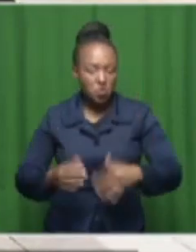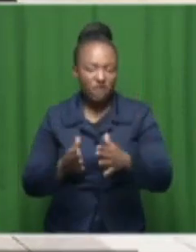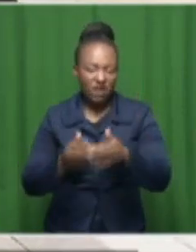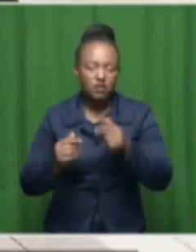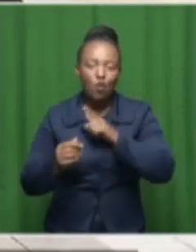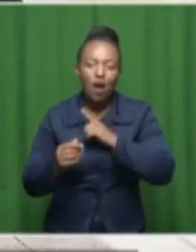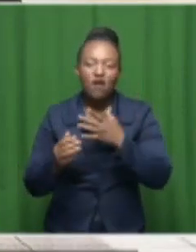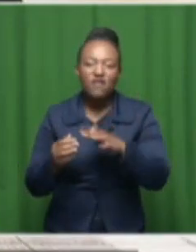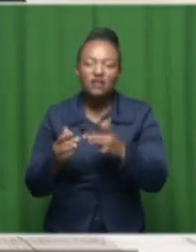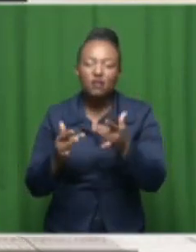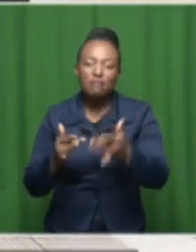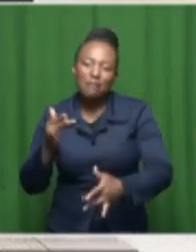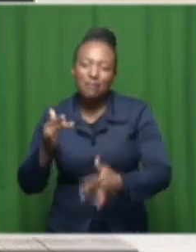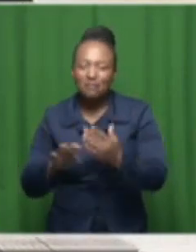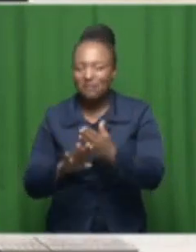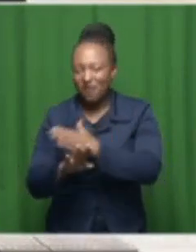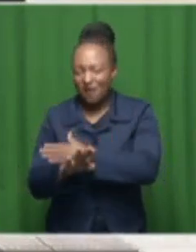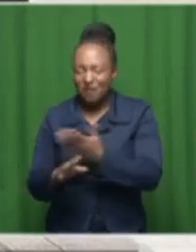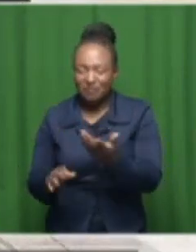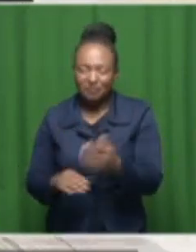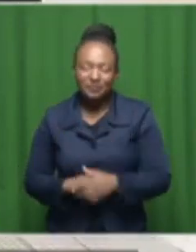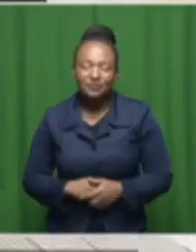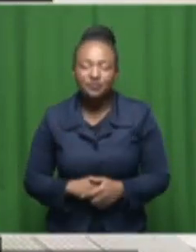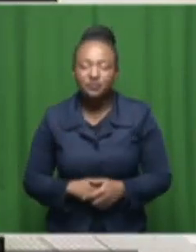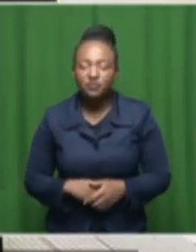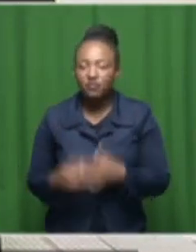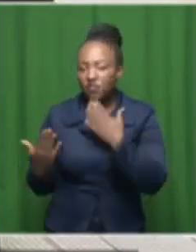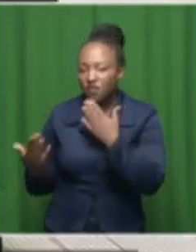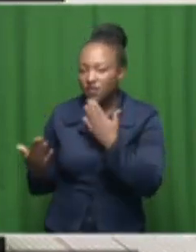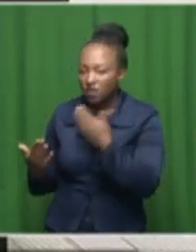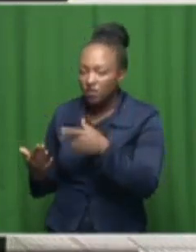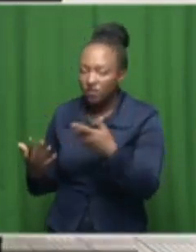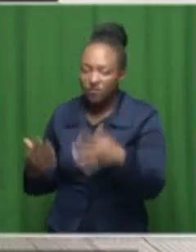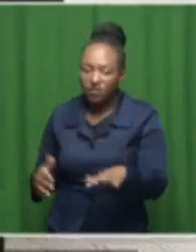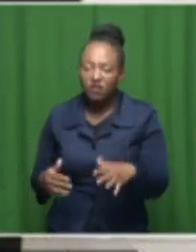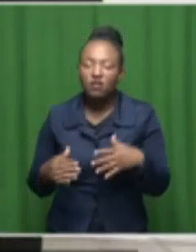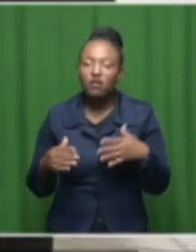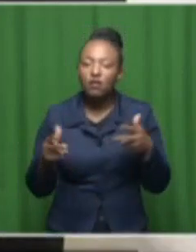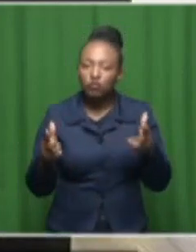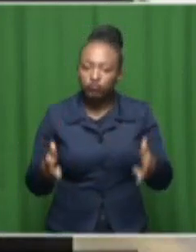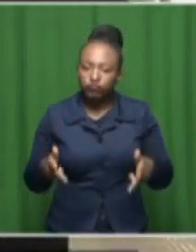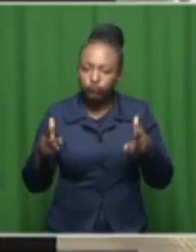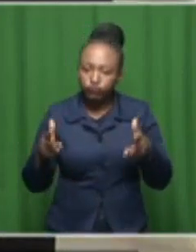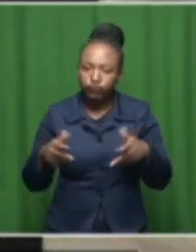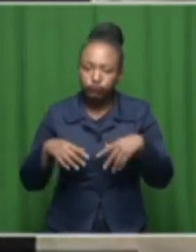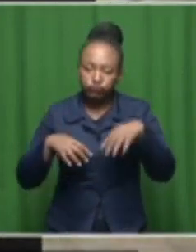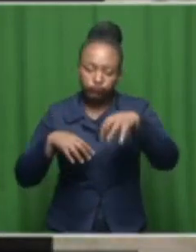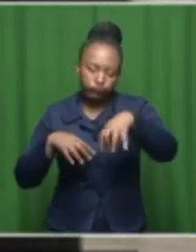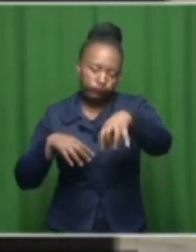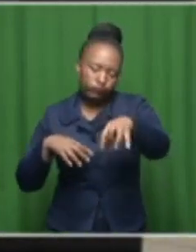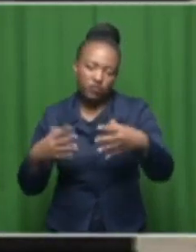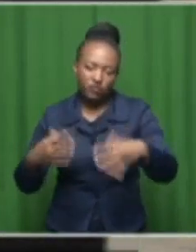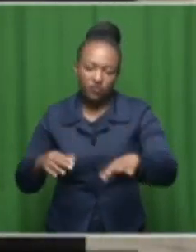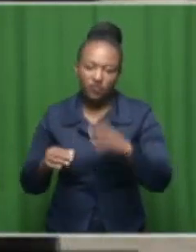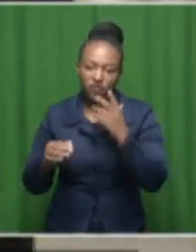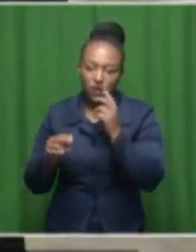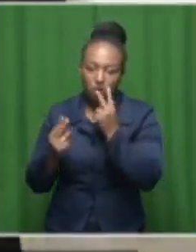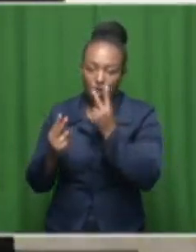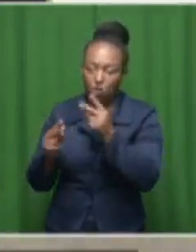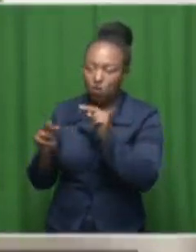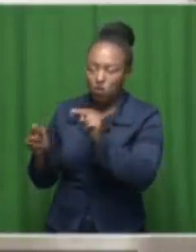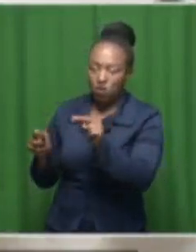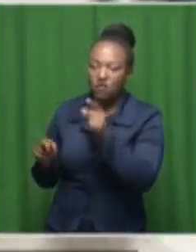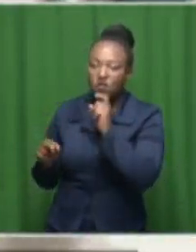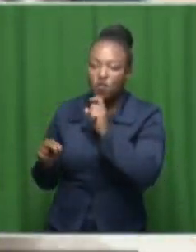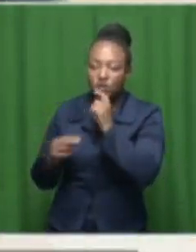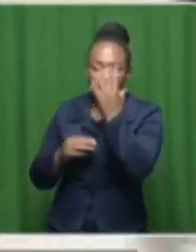you so much, William. I was talking about the station and the pristine condition in which it's in. And if you look, if you've used the Gautrain,